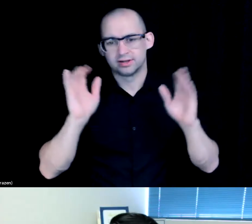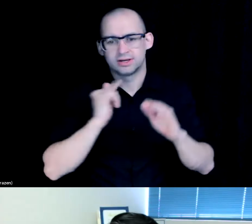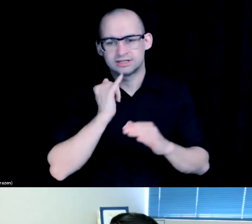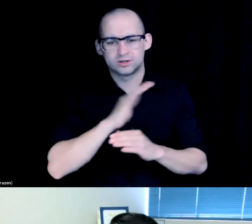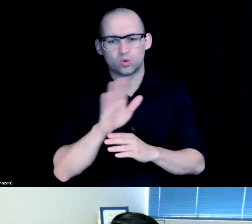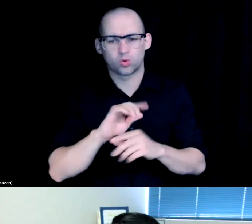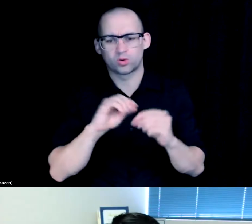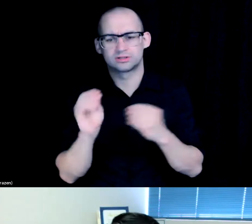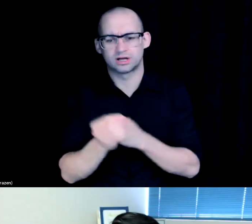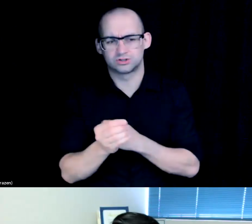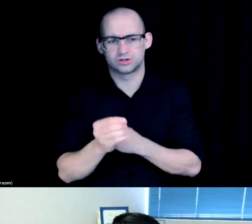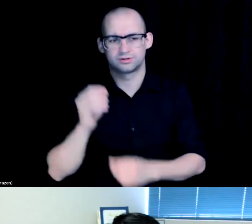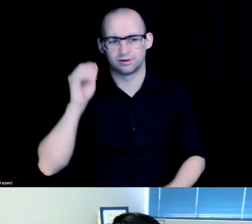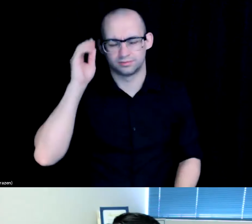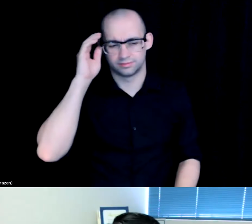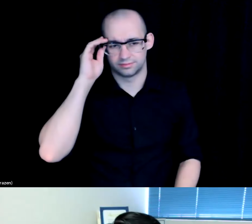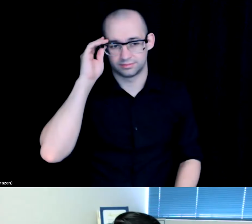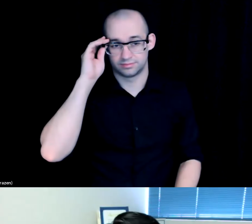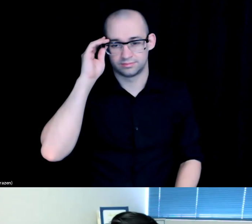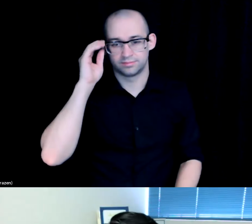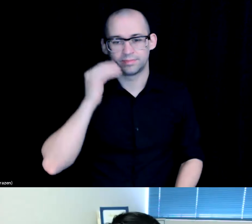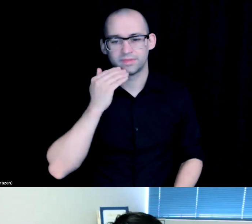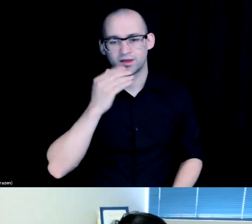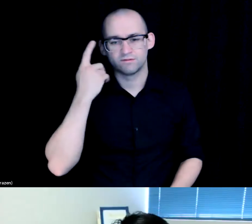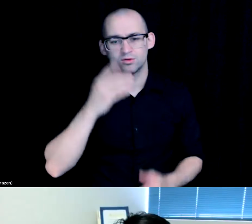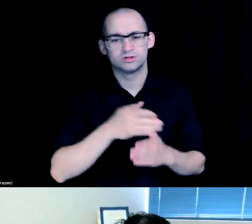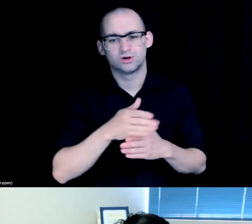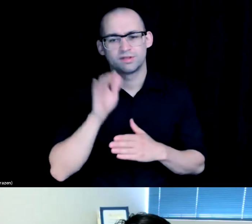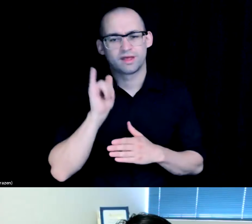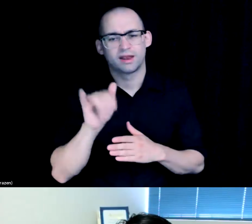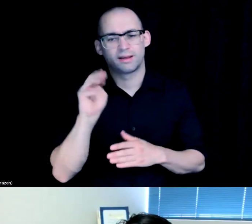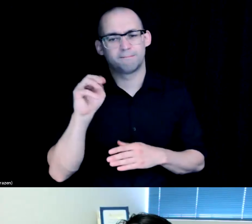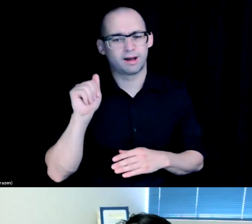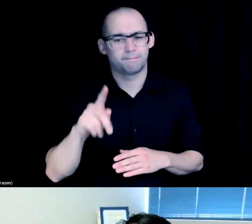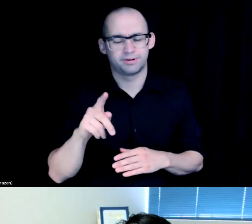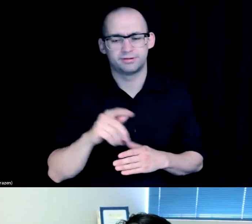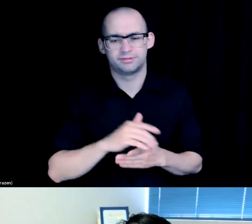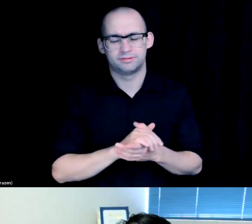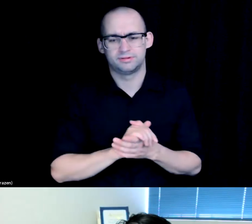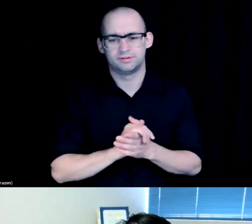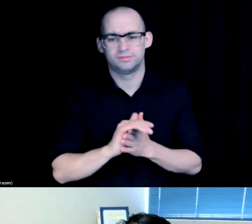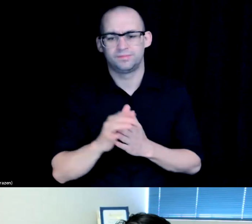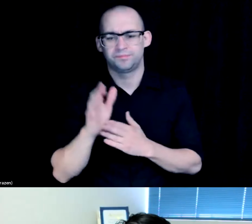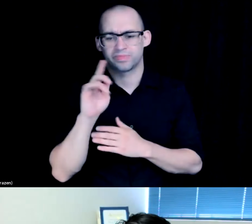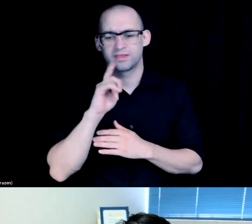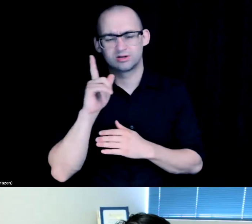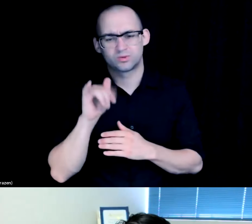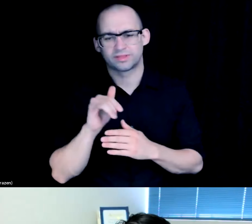work, right? And so, thank you for sharing that map of organizations. That is also